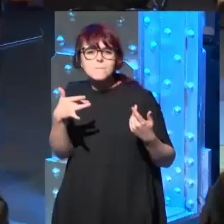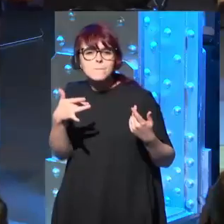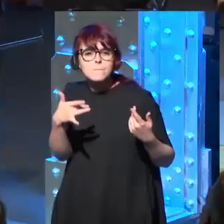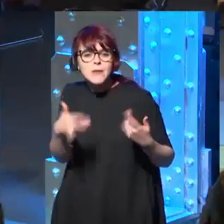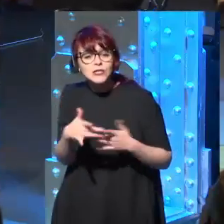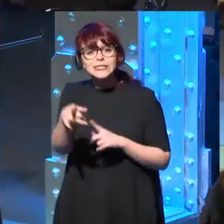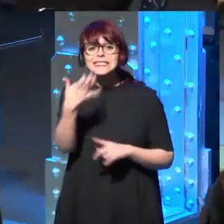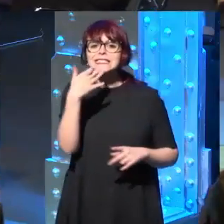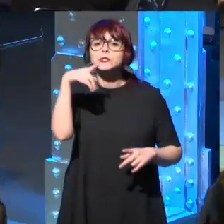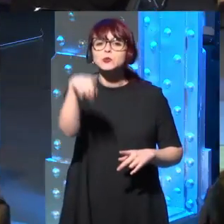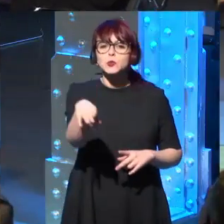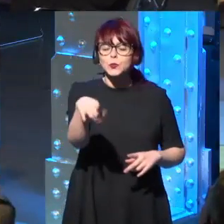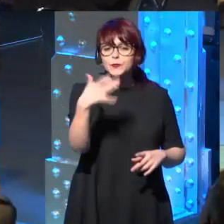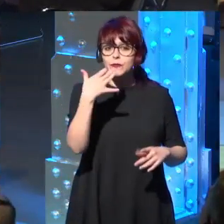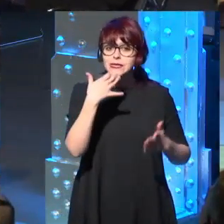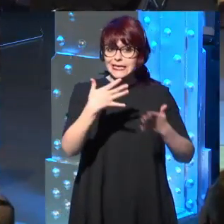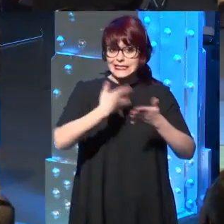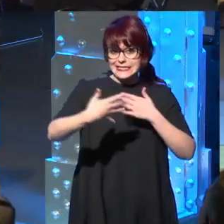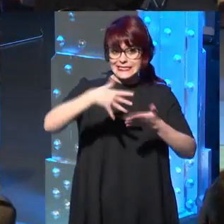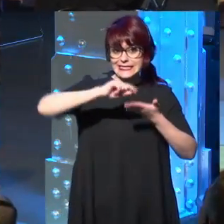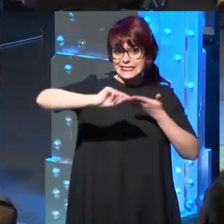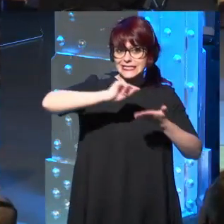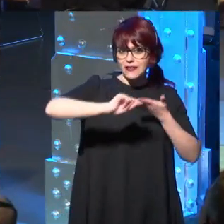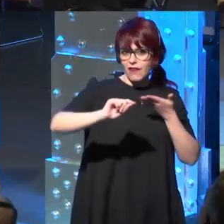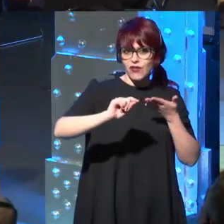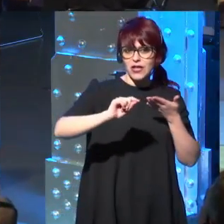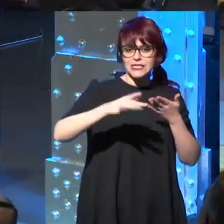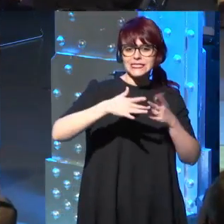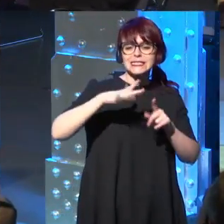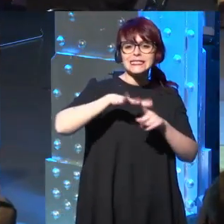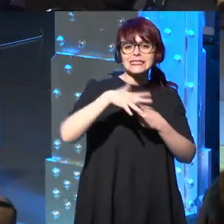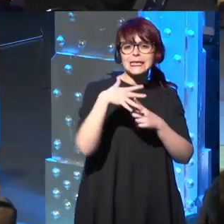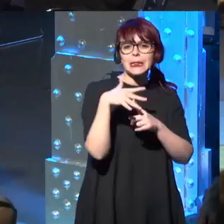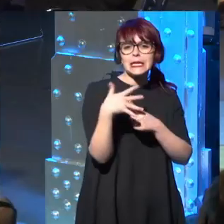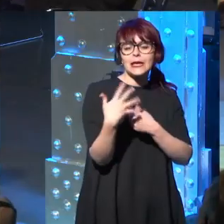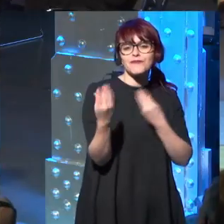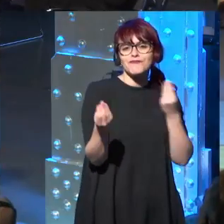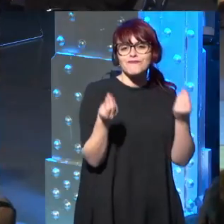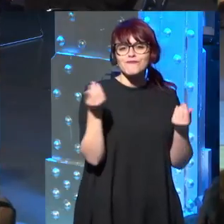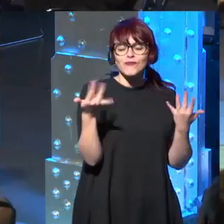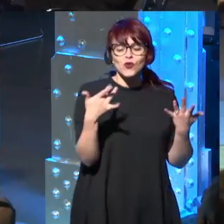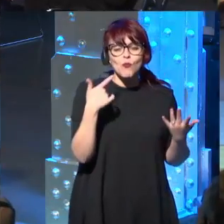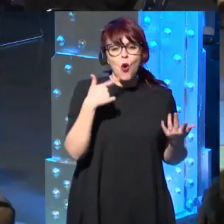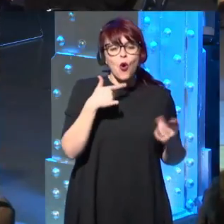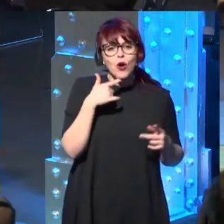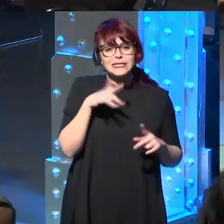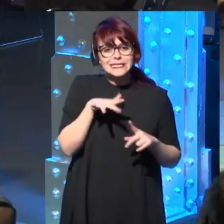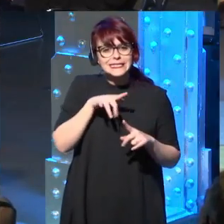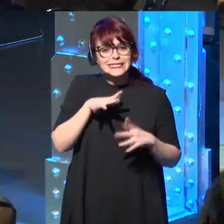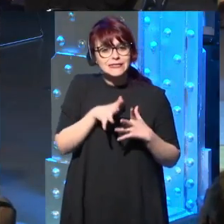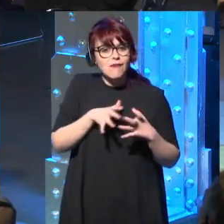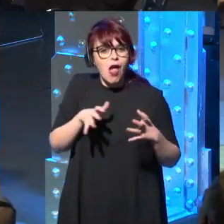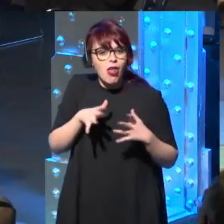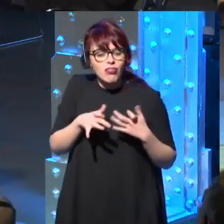to compassion? And do you realize, do you notice that while you write there is a passion in you, a passion to